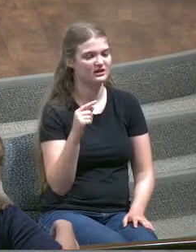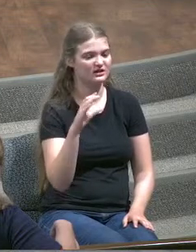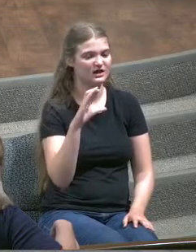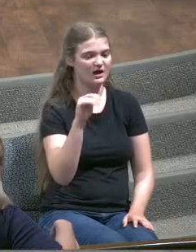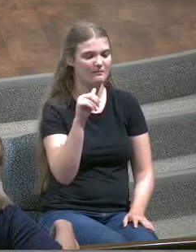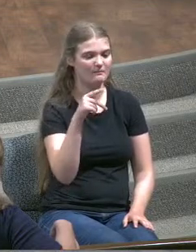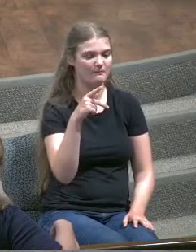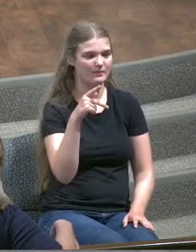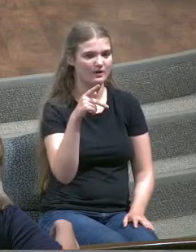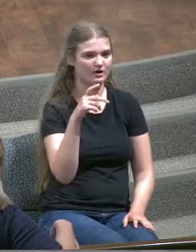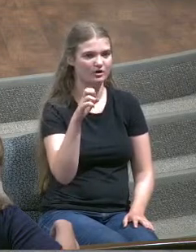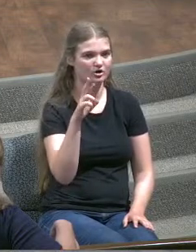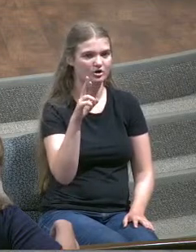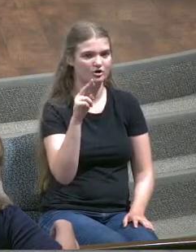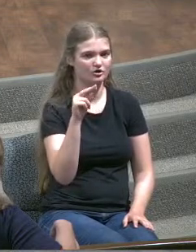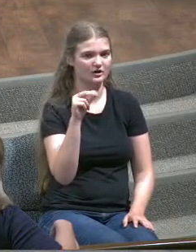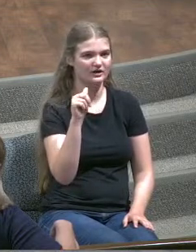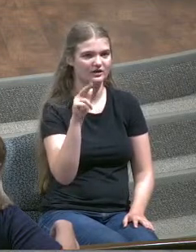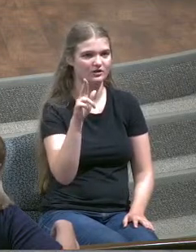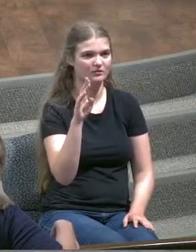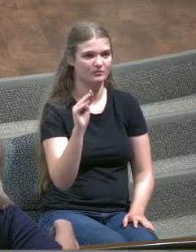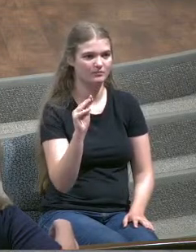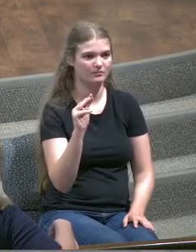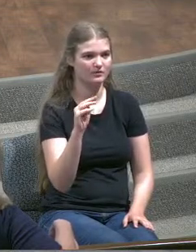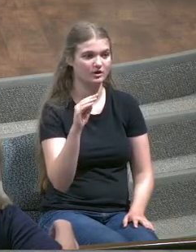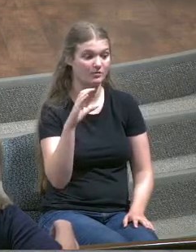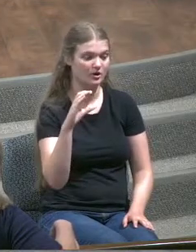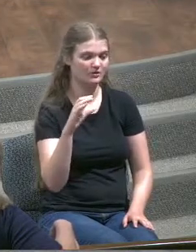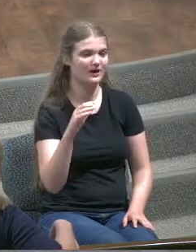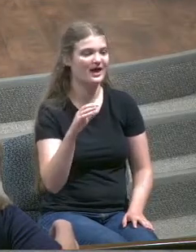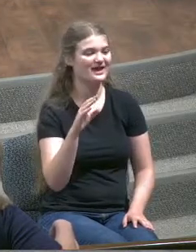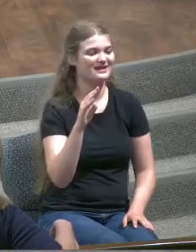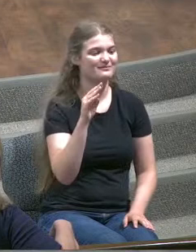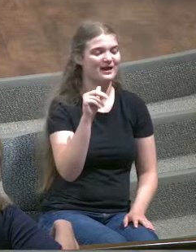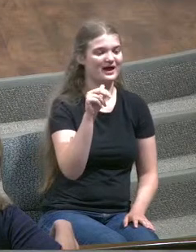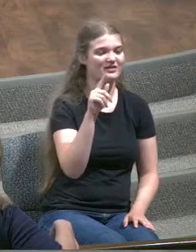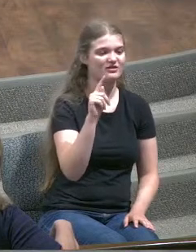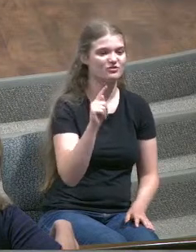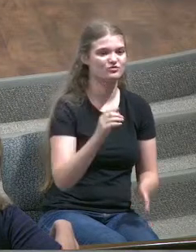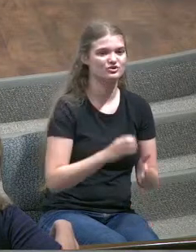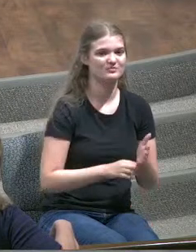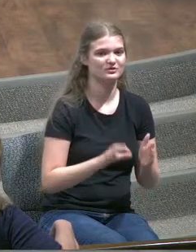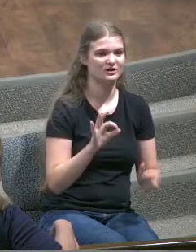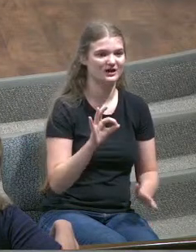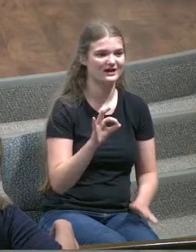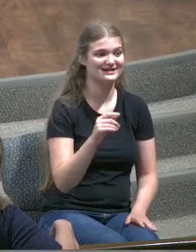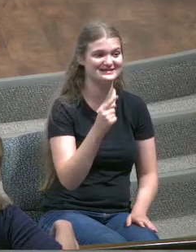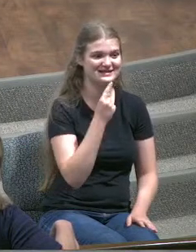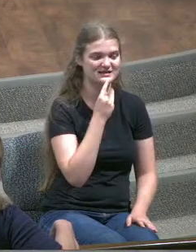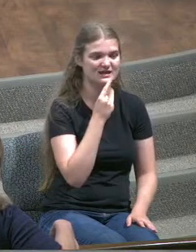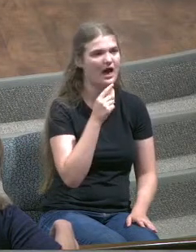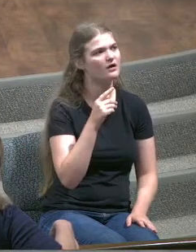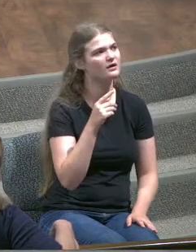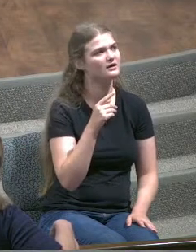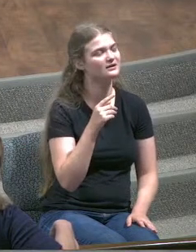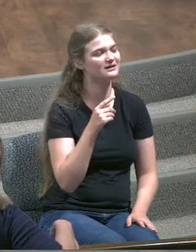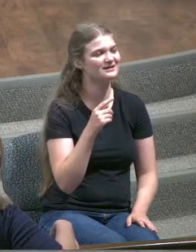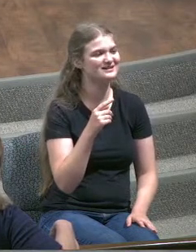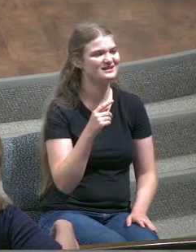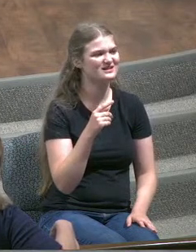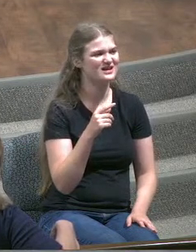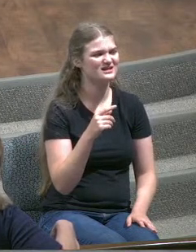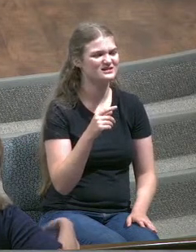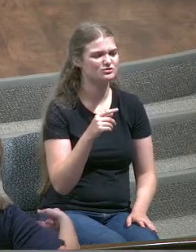Capernaum, if you read in Matthew's account in Matthew 9, Capernaum, Matthew referred to it